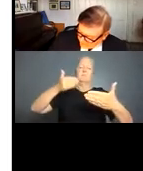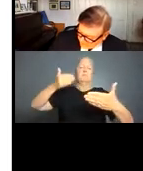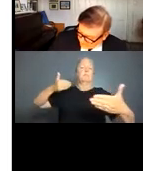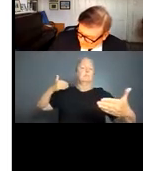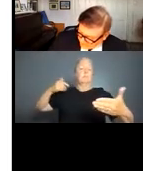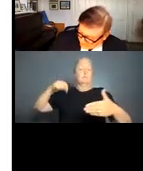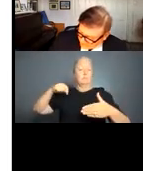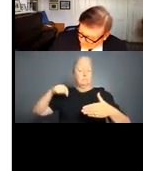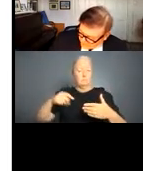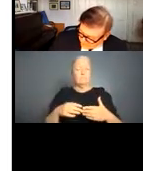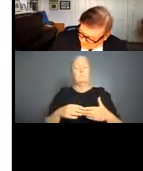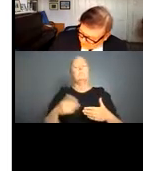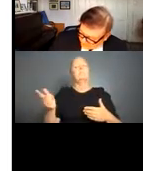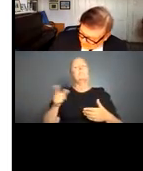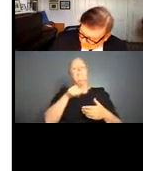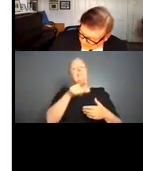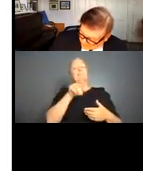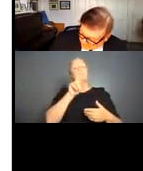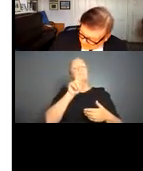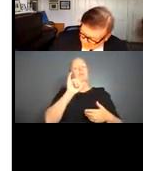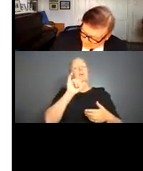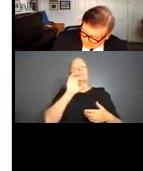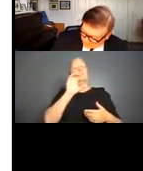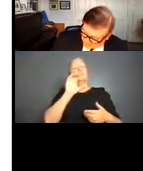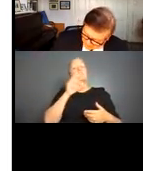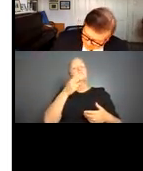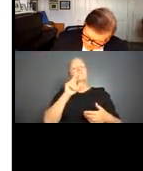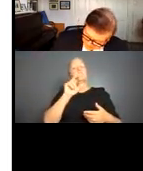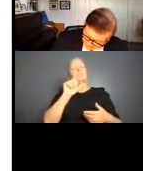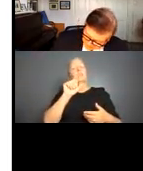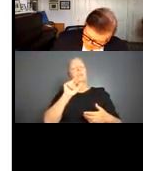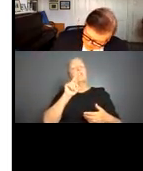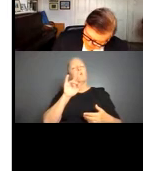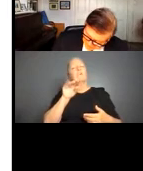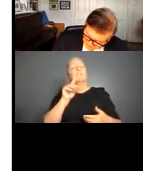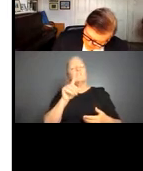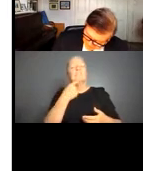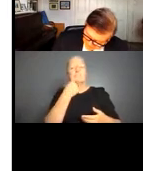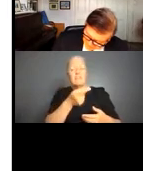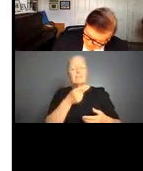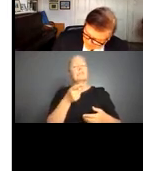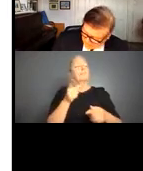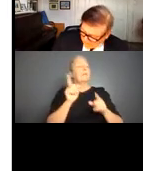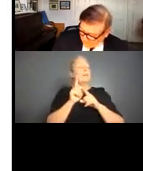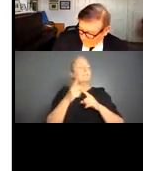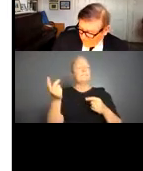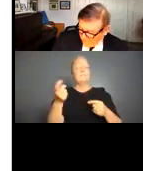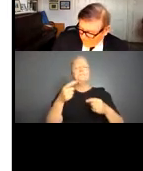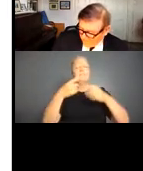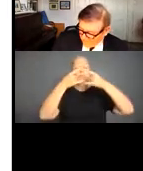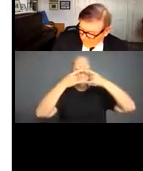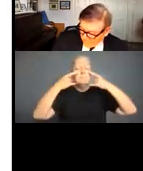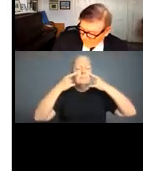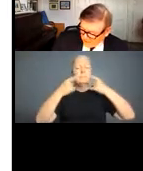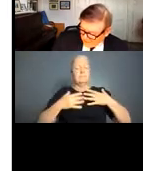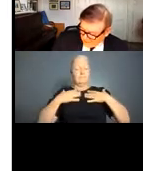touched on. For example, getting PPE gear was challenging, so people didn't have access to PPE